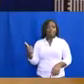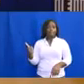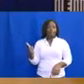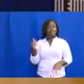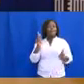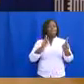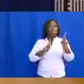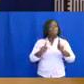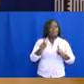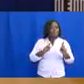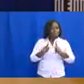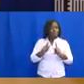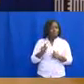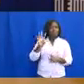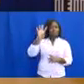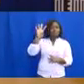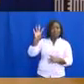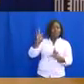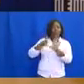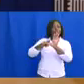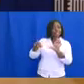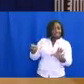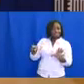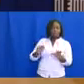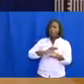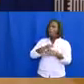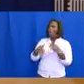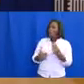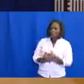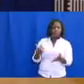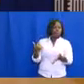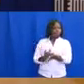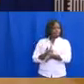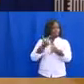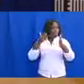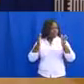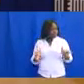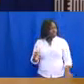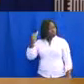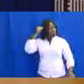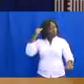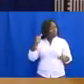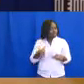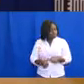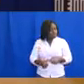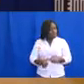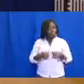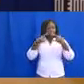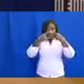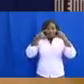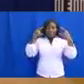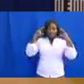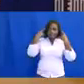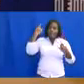residents of these four regions, and indeed all Ghanaians, must remember that the wearing of